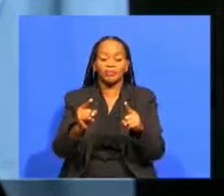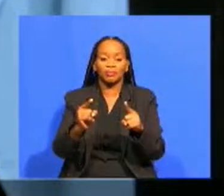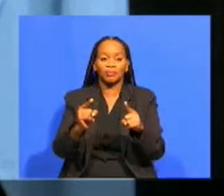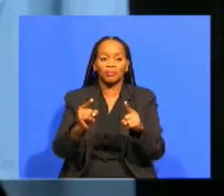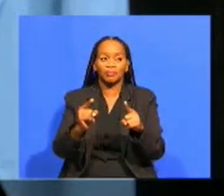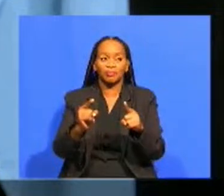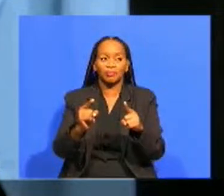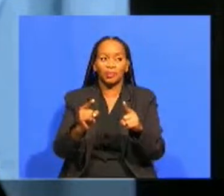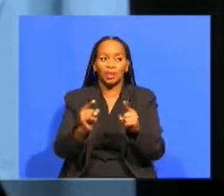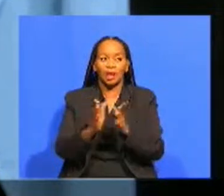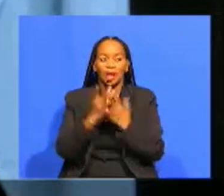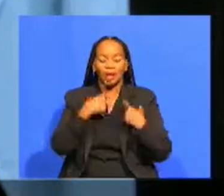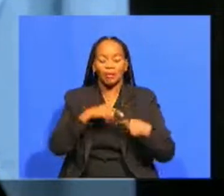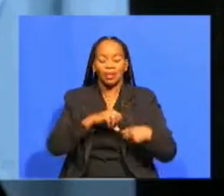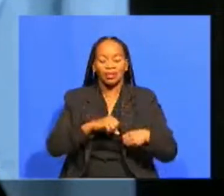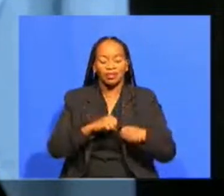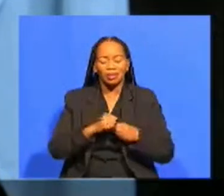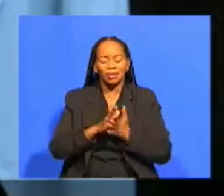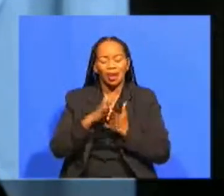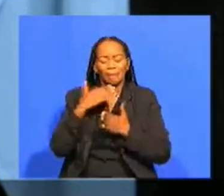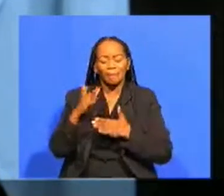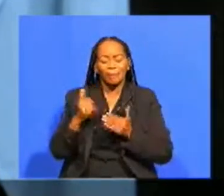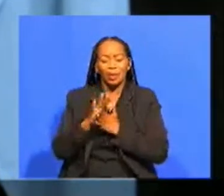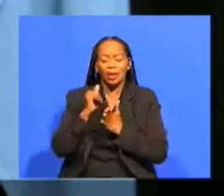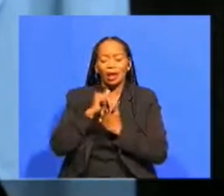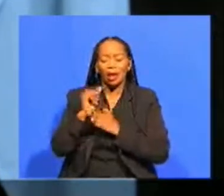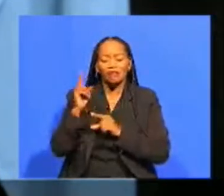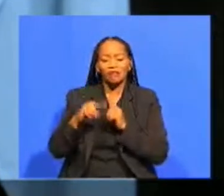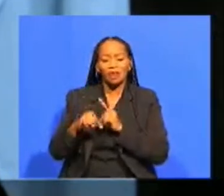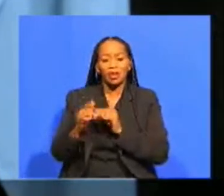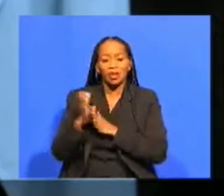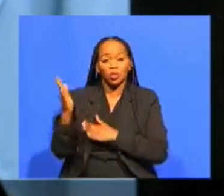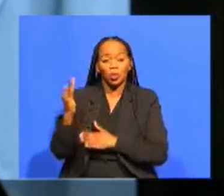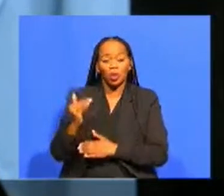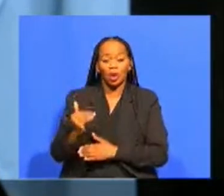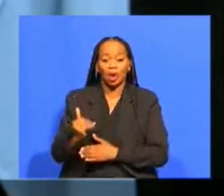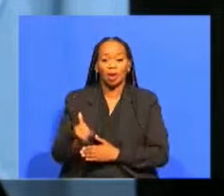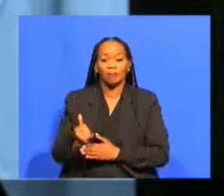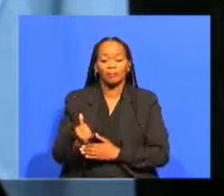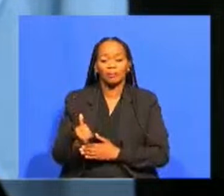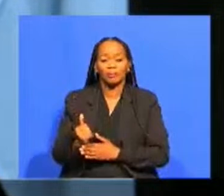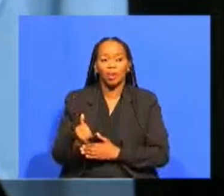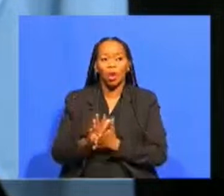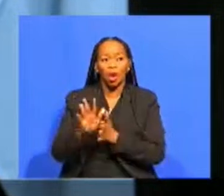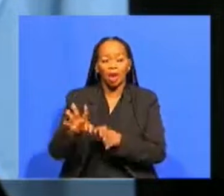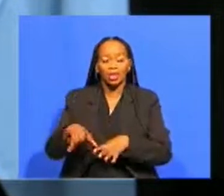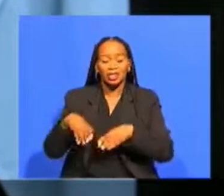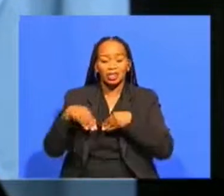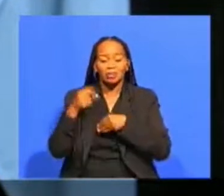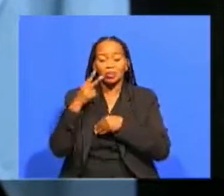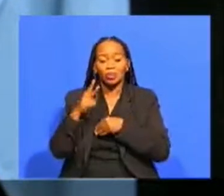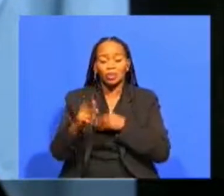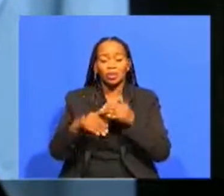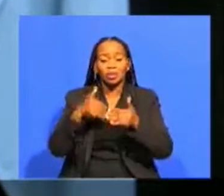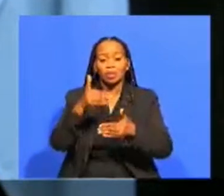that I'm heartened that I did come in accepting this invitation to see the